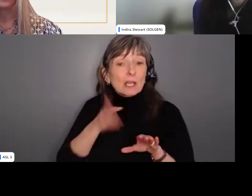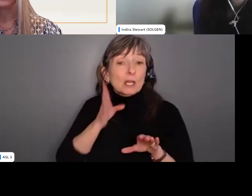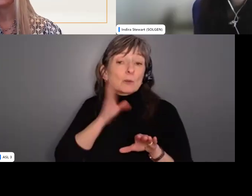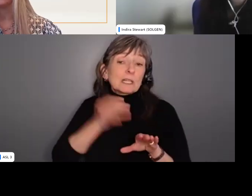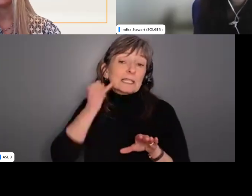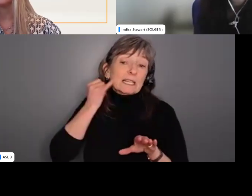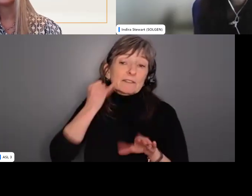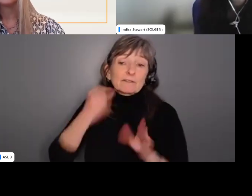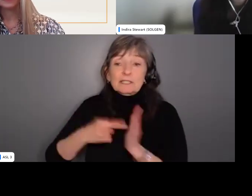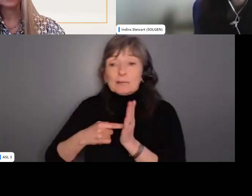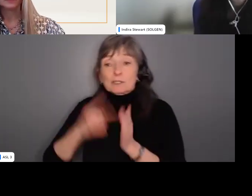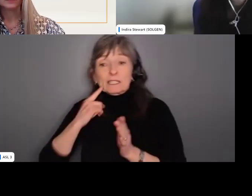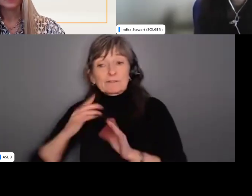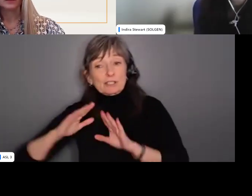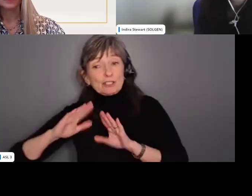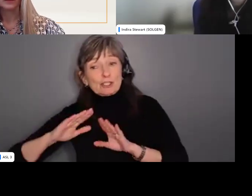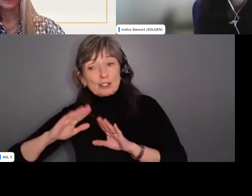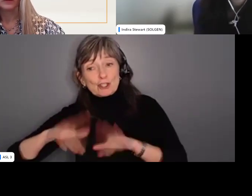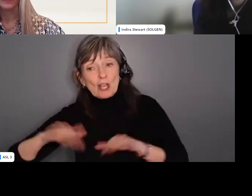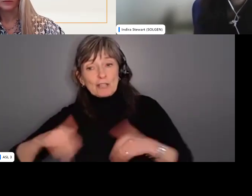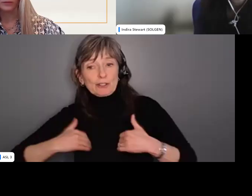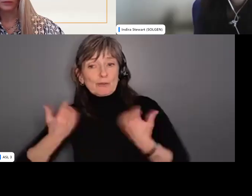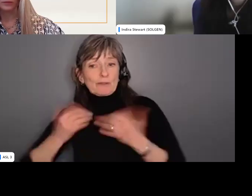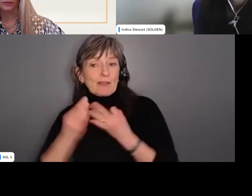and Family Services Act exist. And that's when